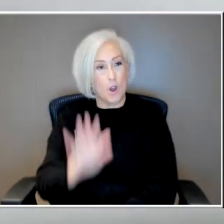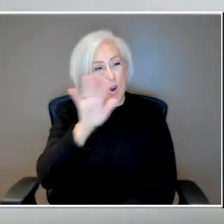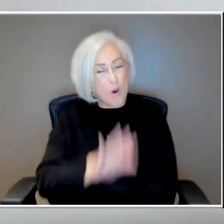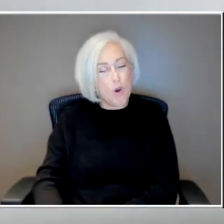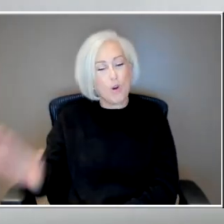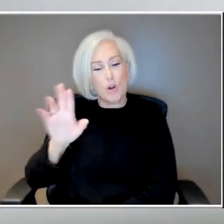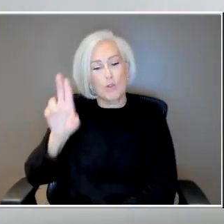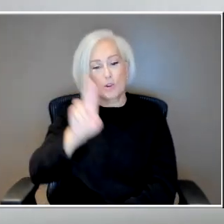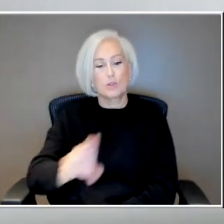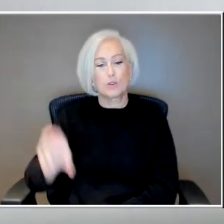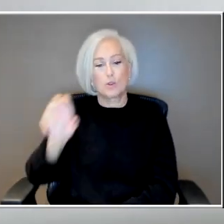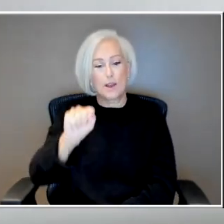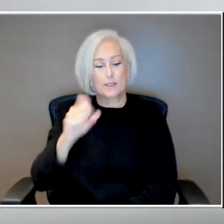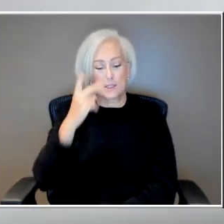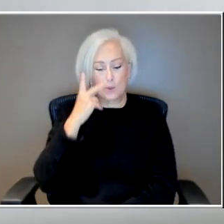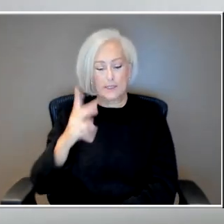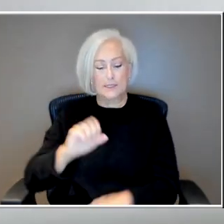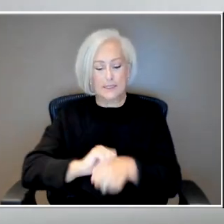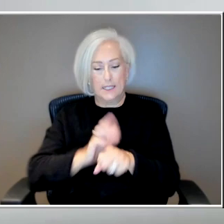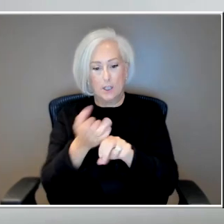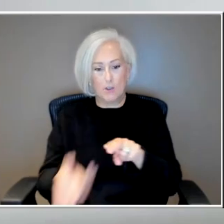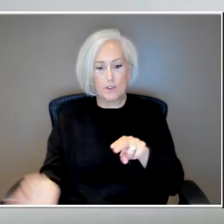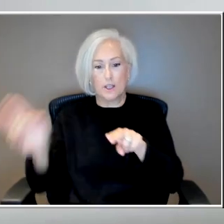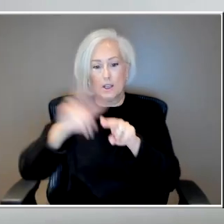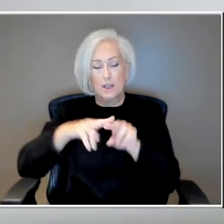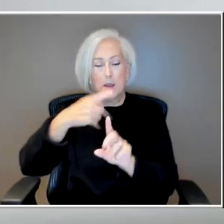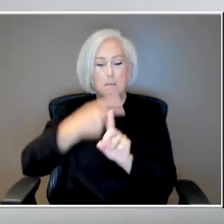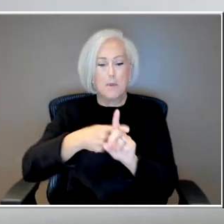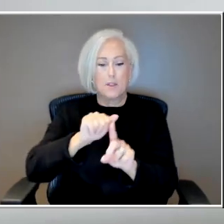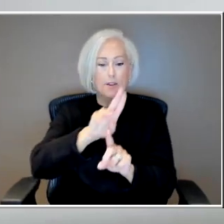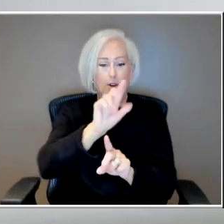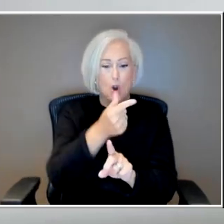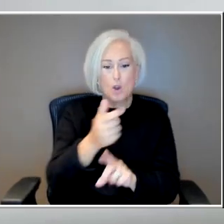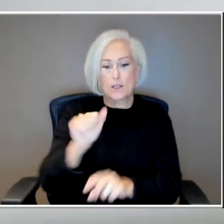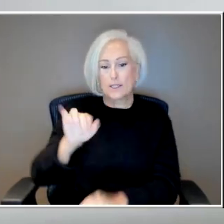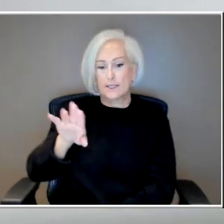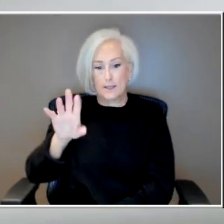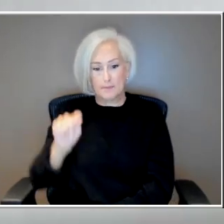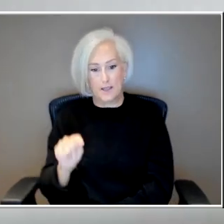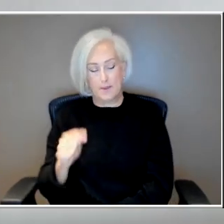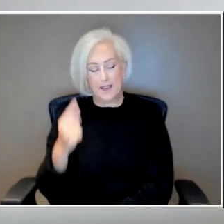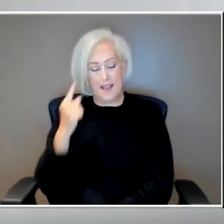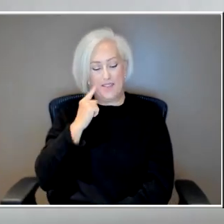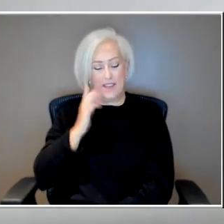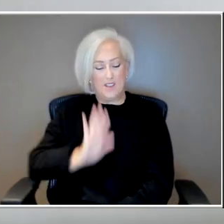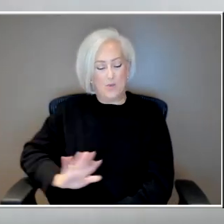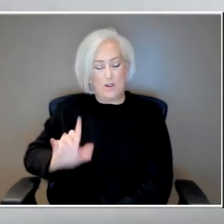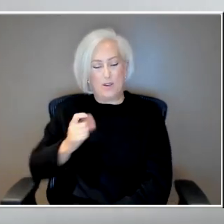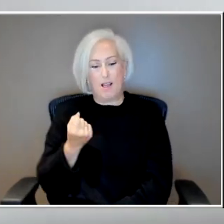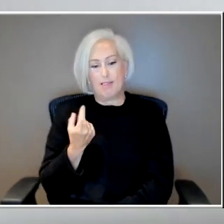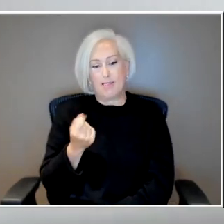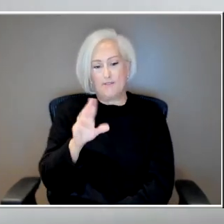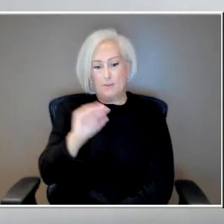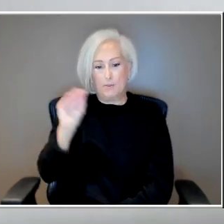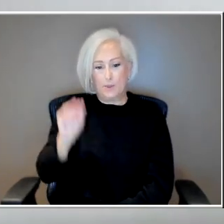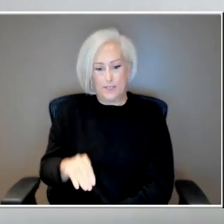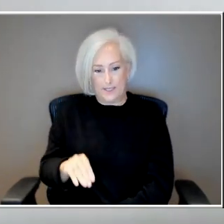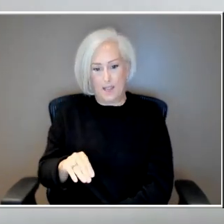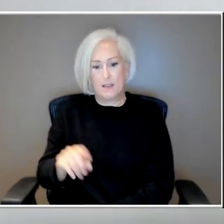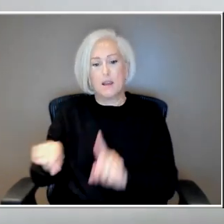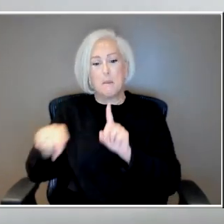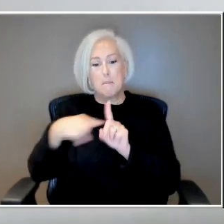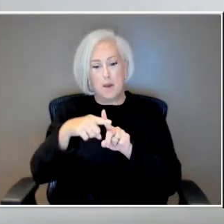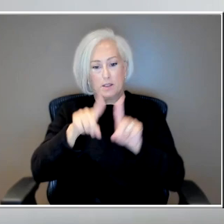that uptick in COVID in August and September. We had about 11% positivity of our tests, both